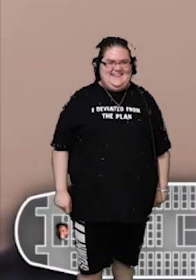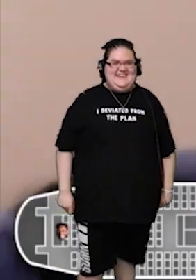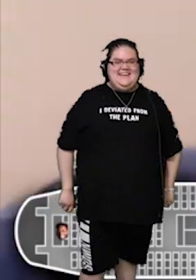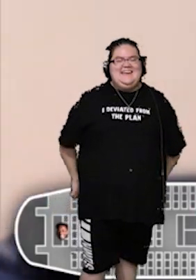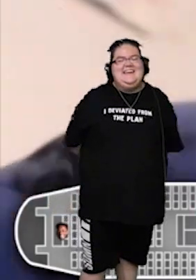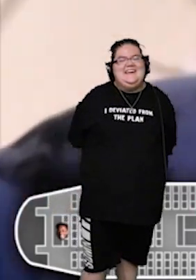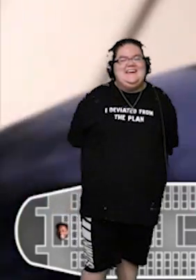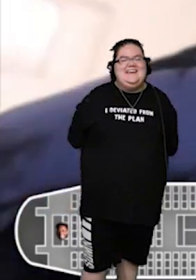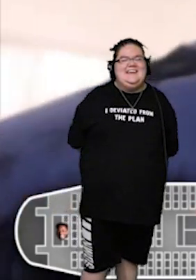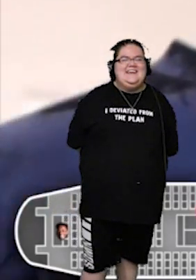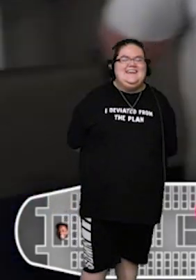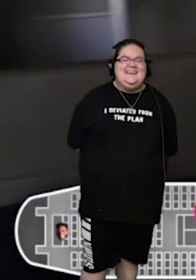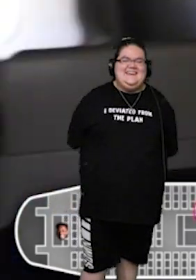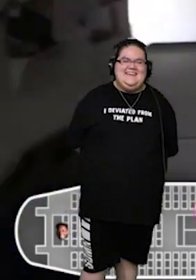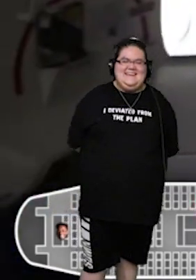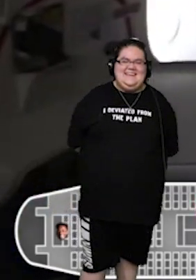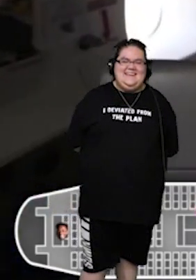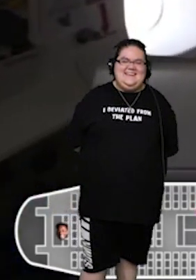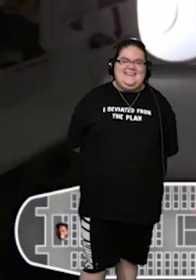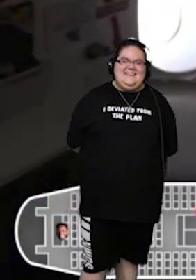There's got to be someone in here, right?